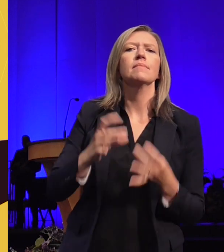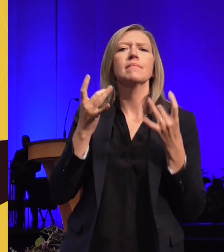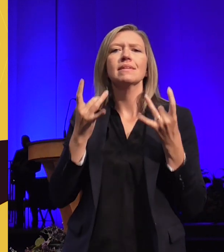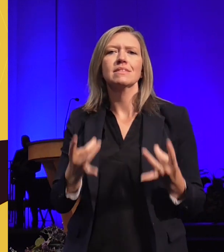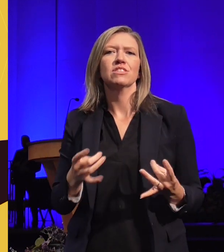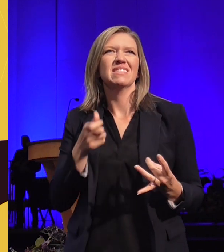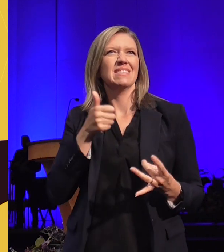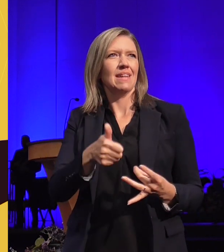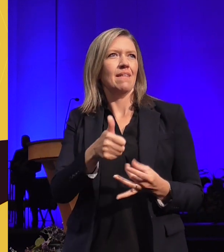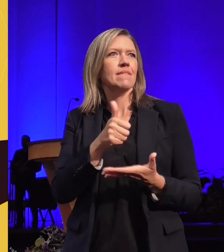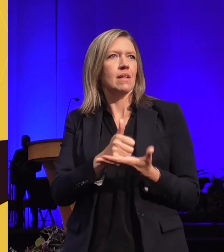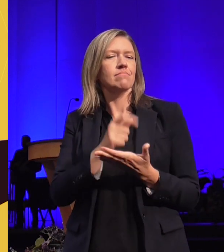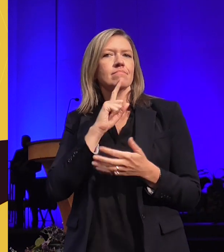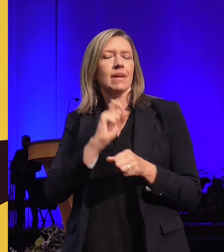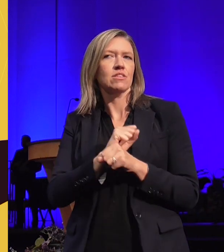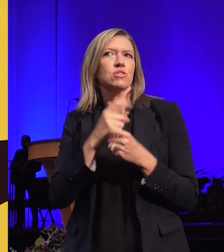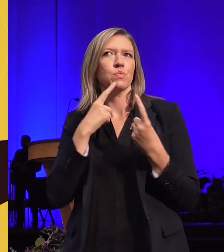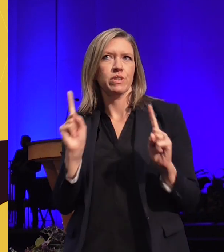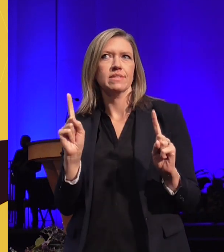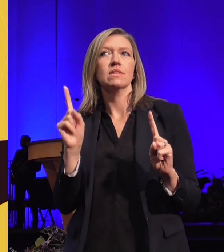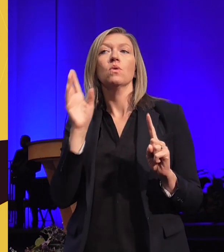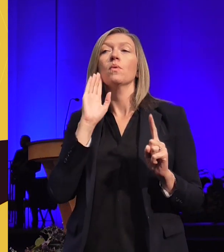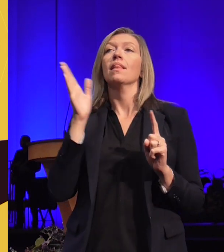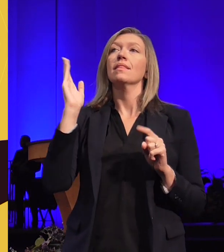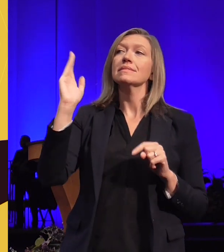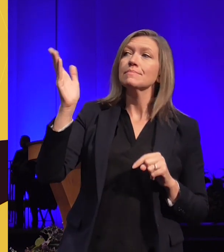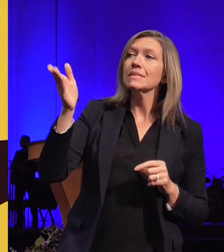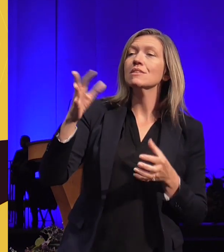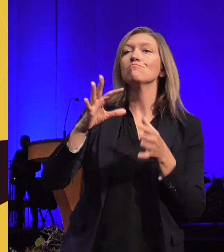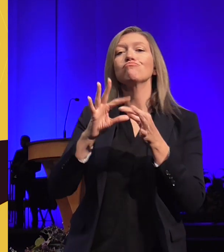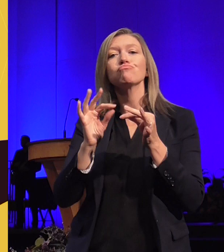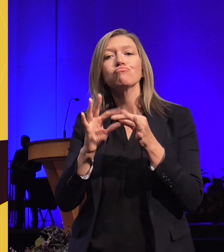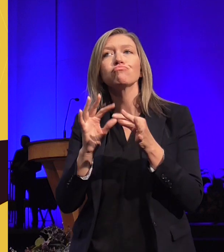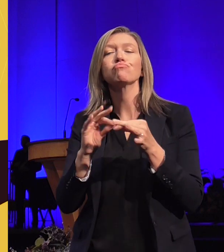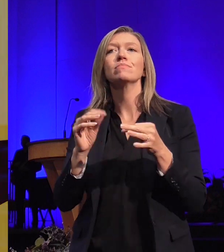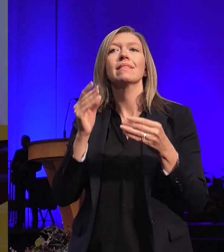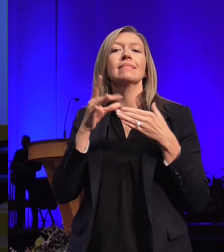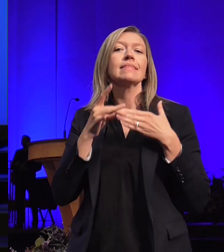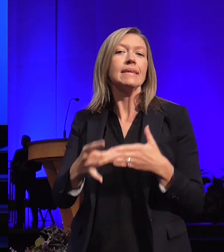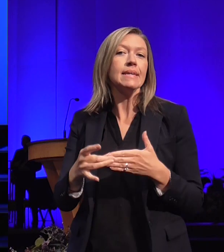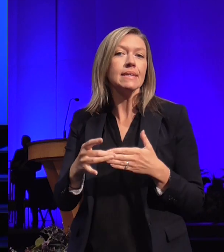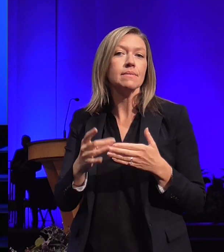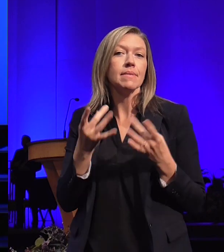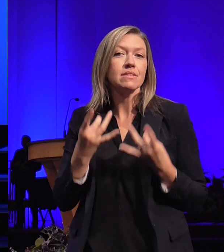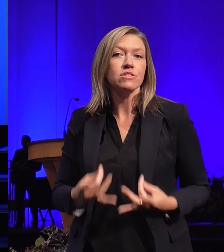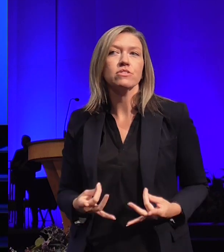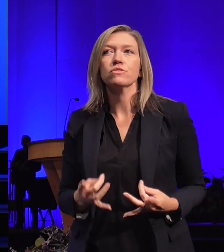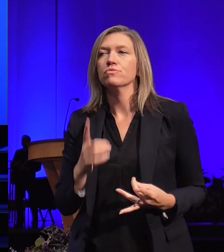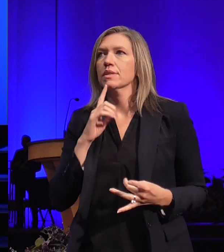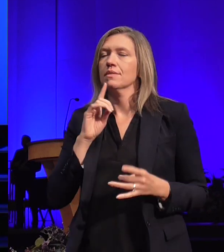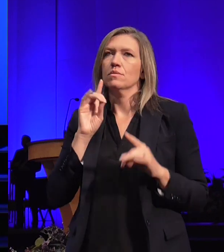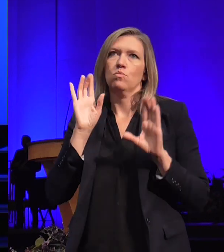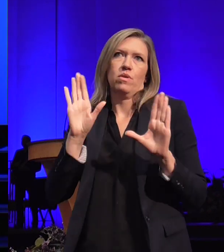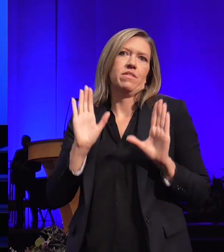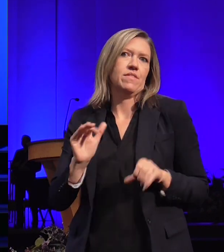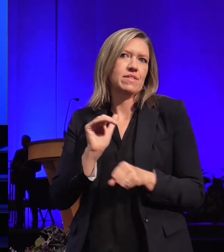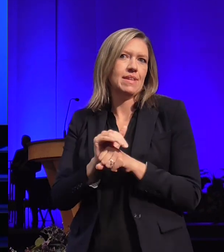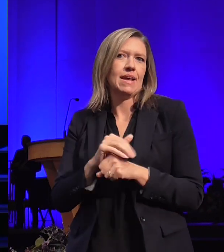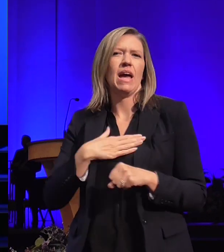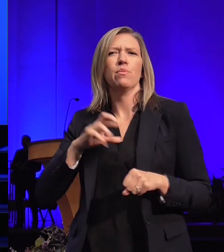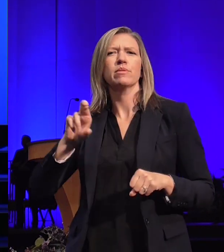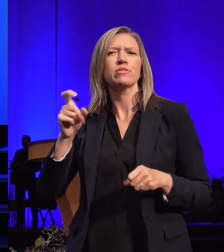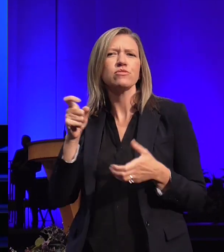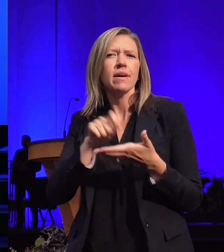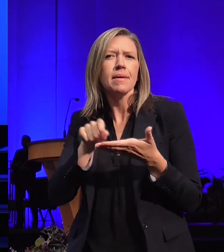That Actually Works. He's going to speak to us. He's going to lead us through a couple of meditations. It's going to be a wonderful night, and I would prescribe